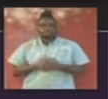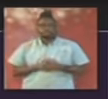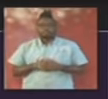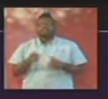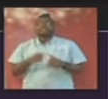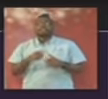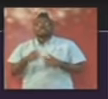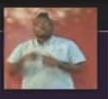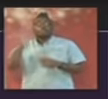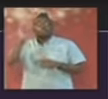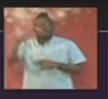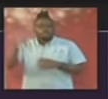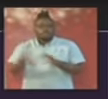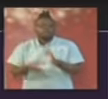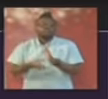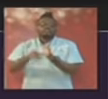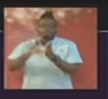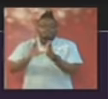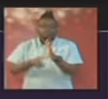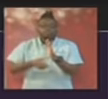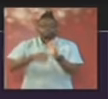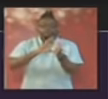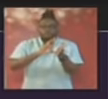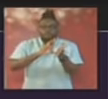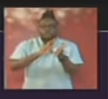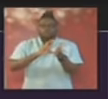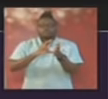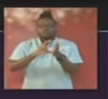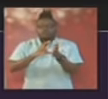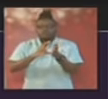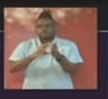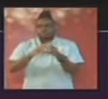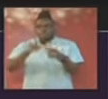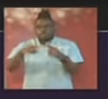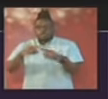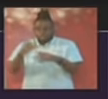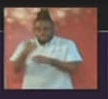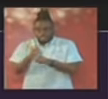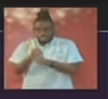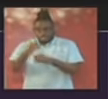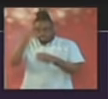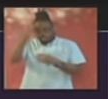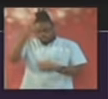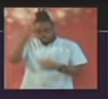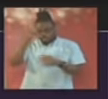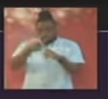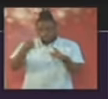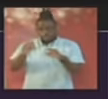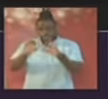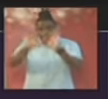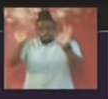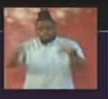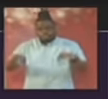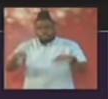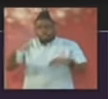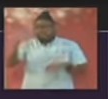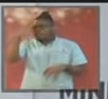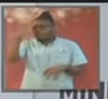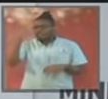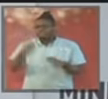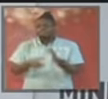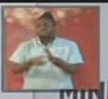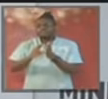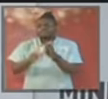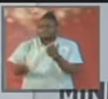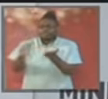review of the data provided by the manufacturers is used. And why we call it a rolling review? Because traditionally